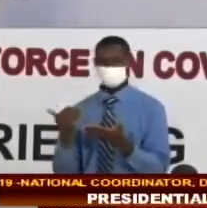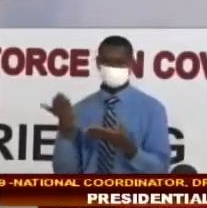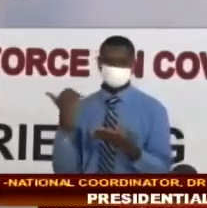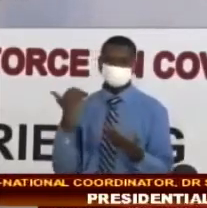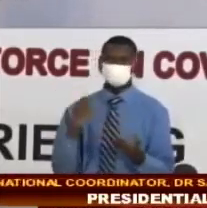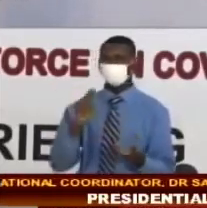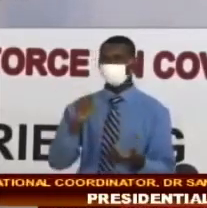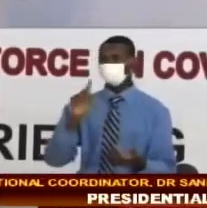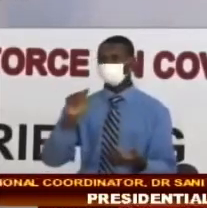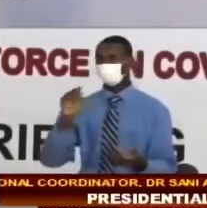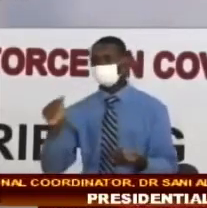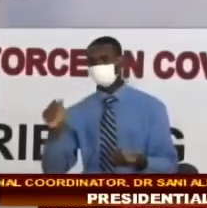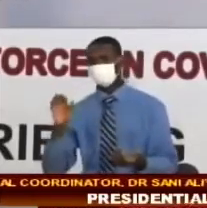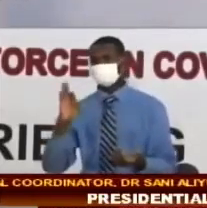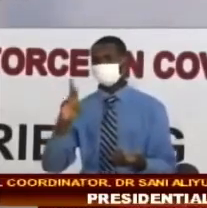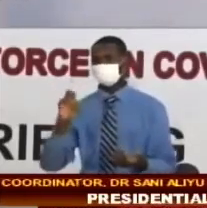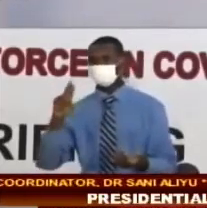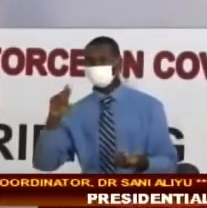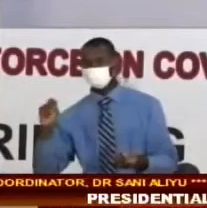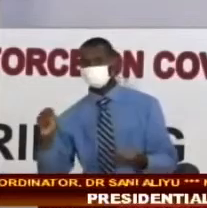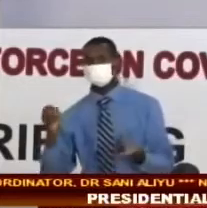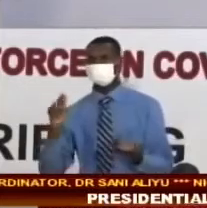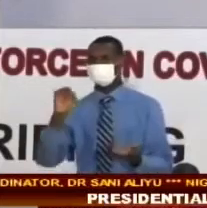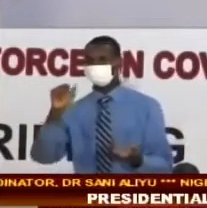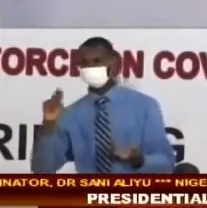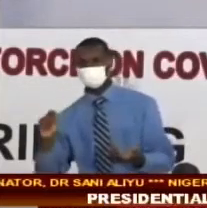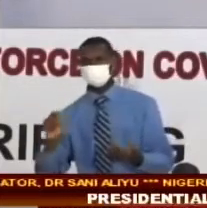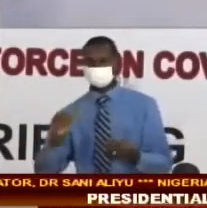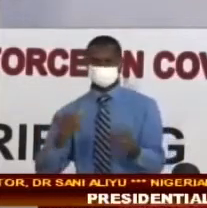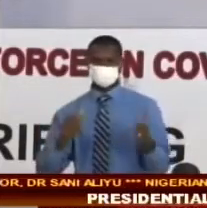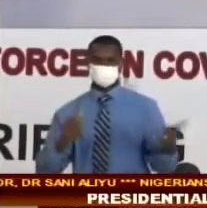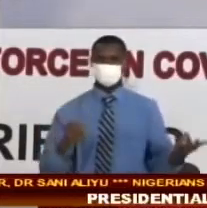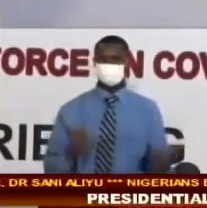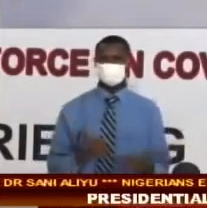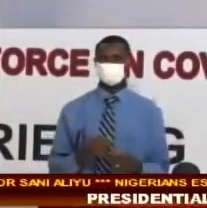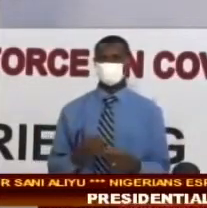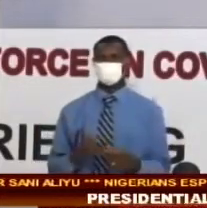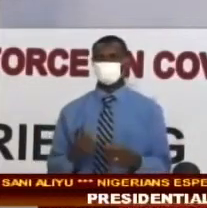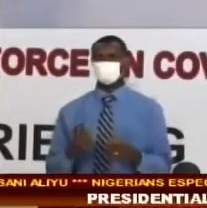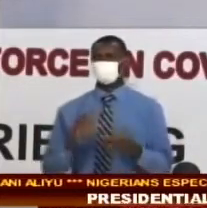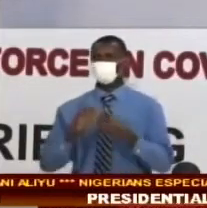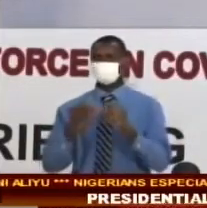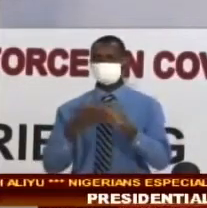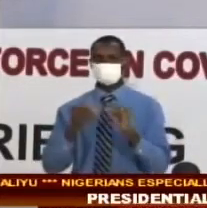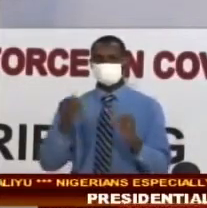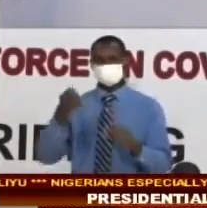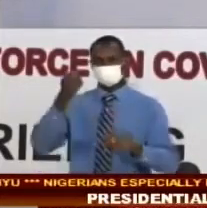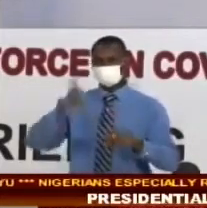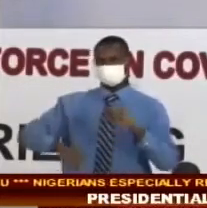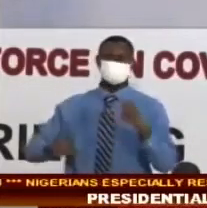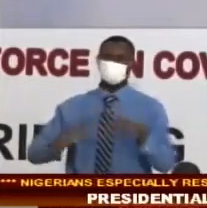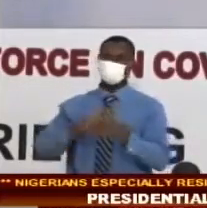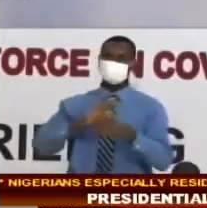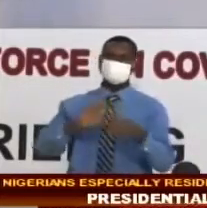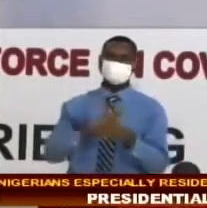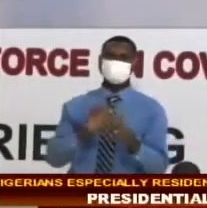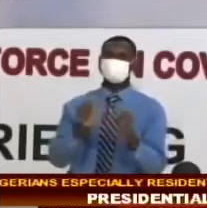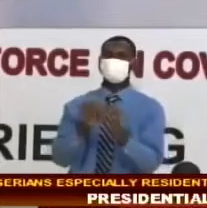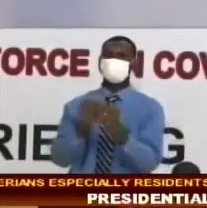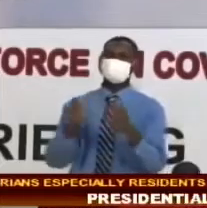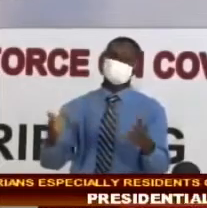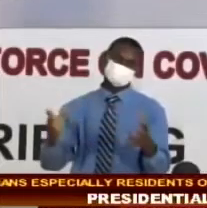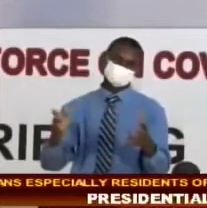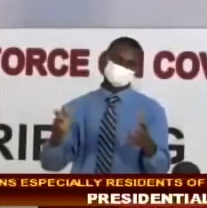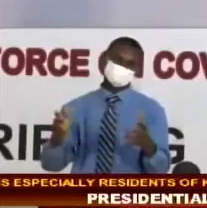NTA, FRC, NAN, and VON. But the story will not be complete without giving